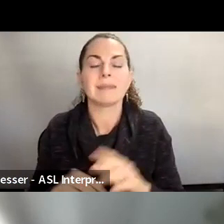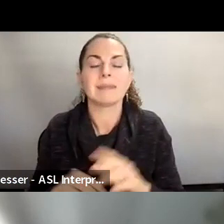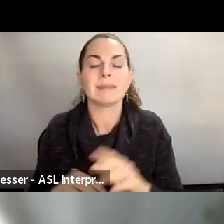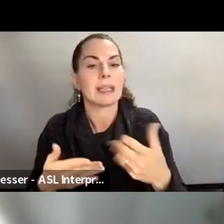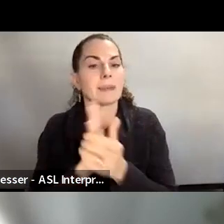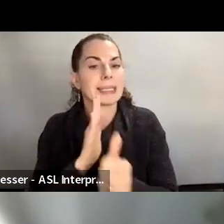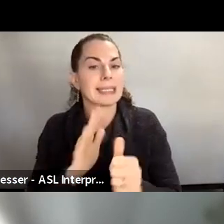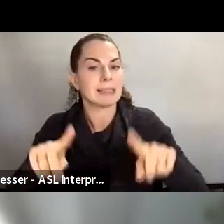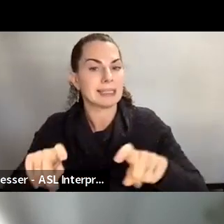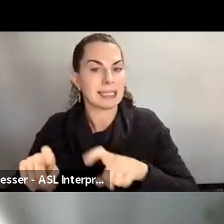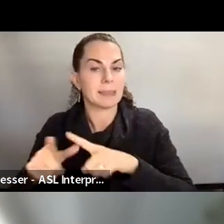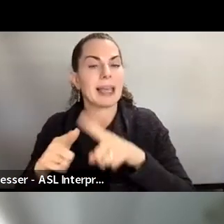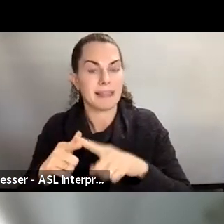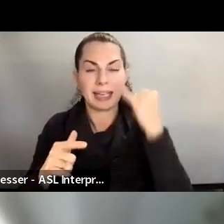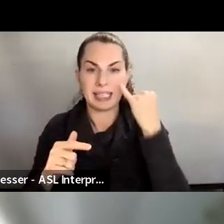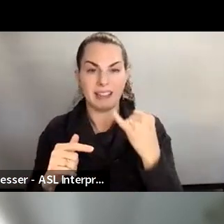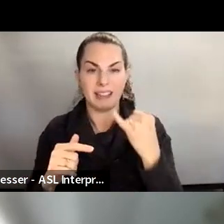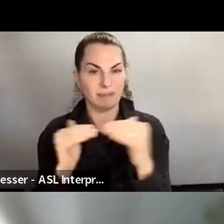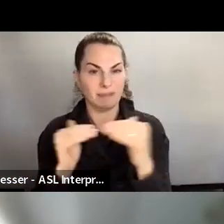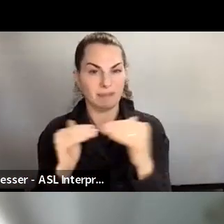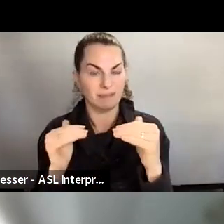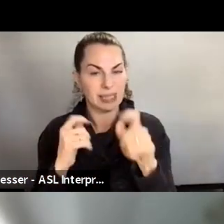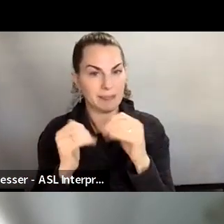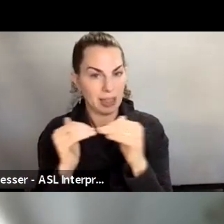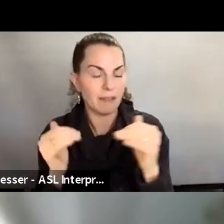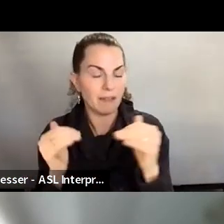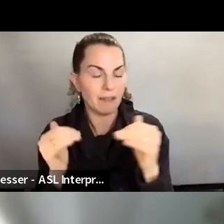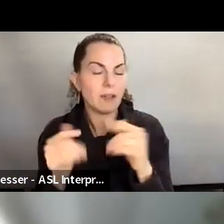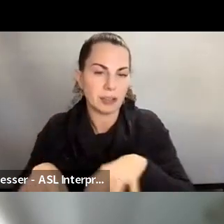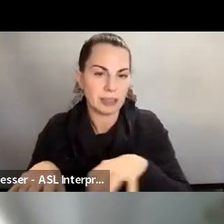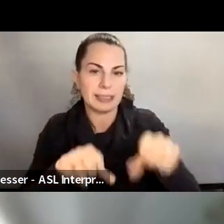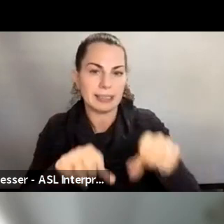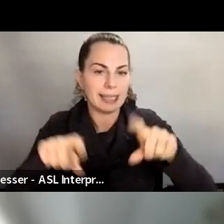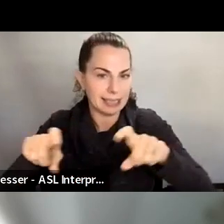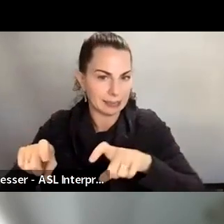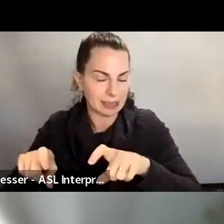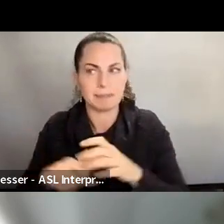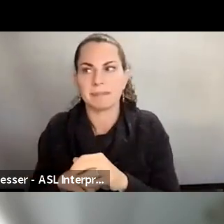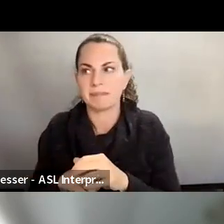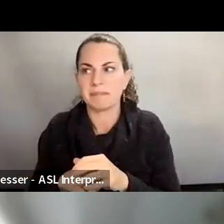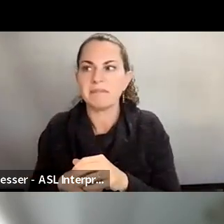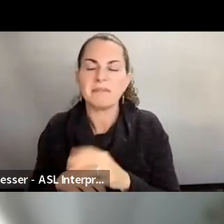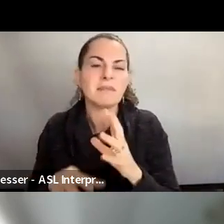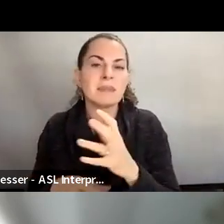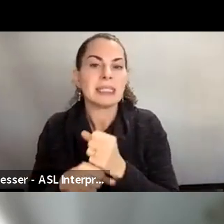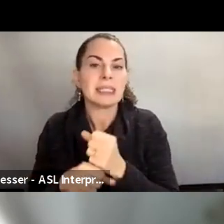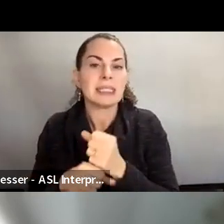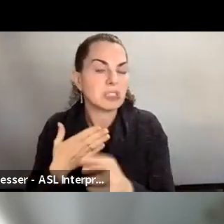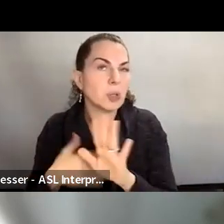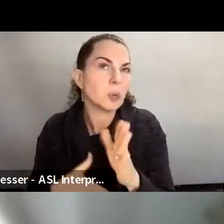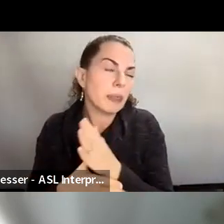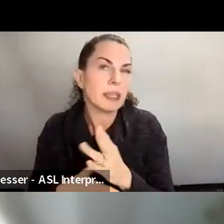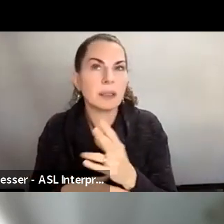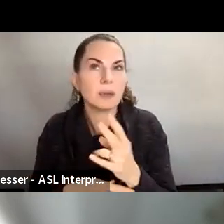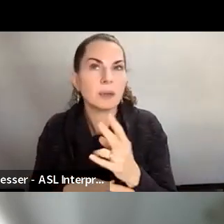to take the assessment. They take the assessment, and within 2 to 3 days, they have the results. And if you partner with the